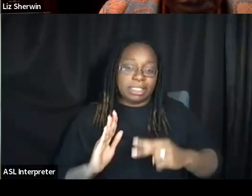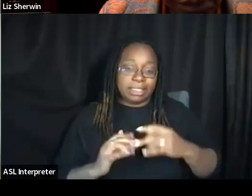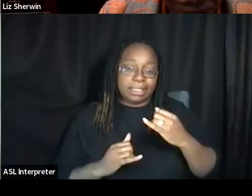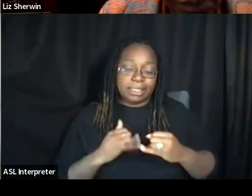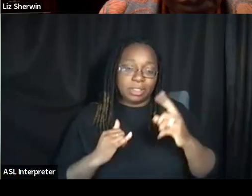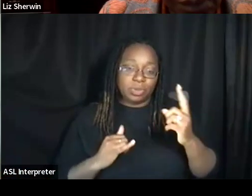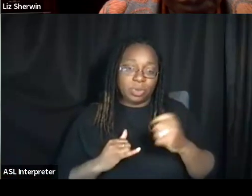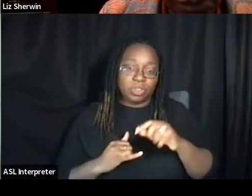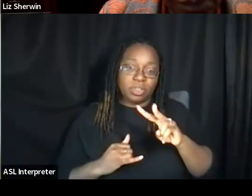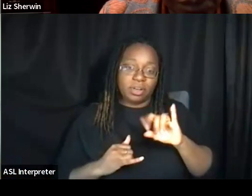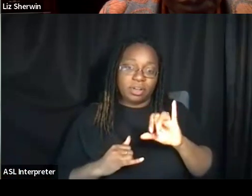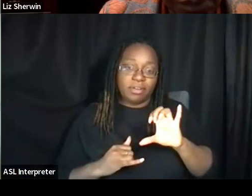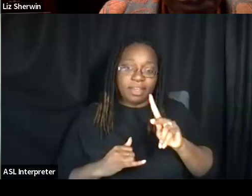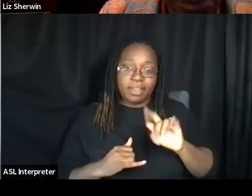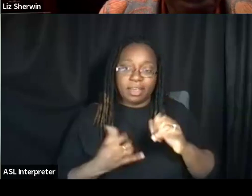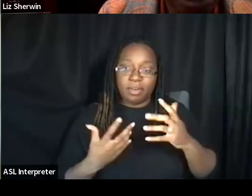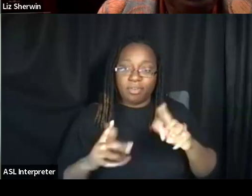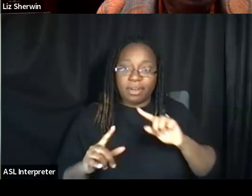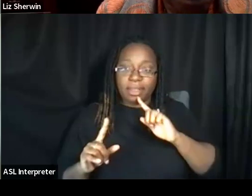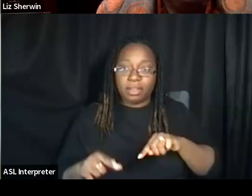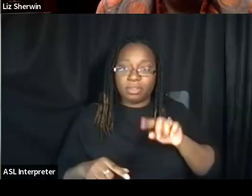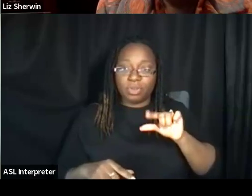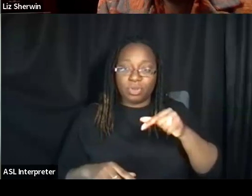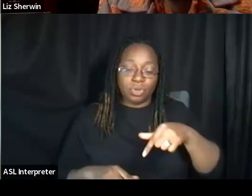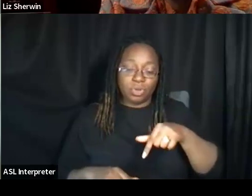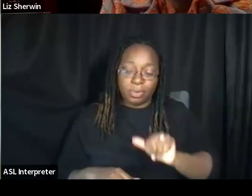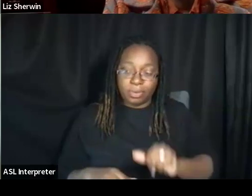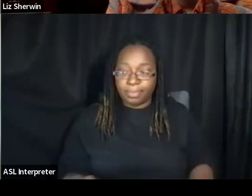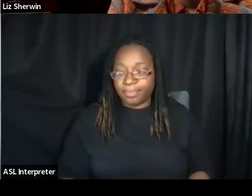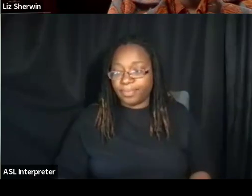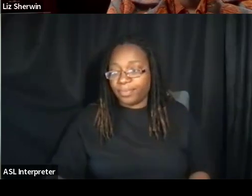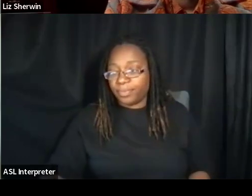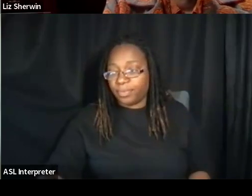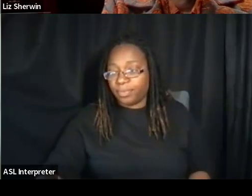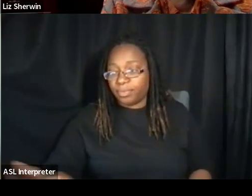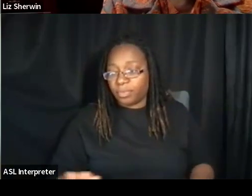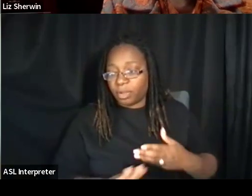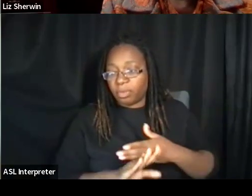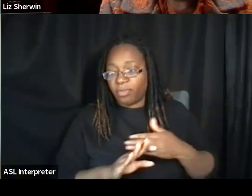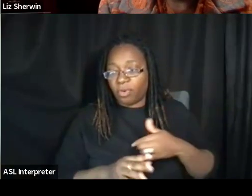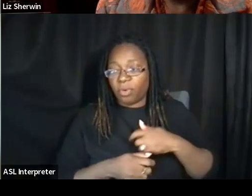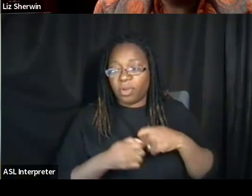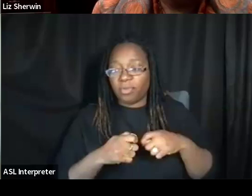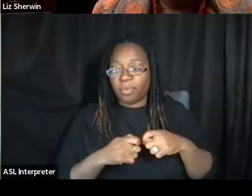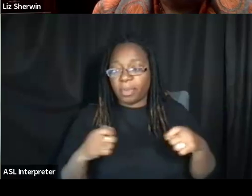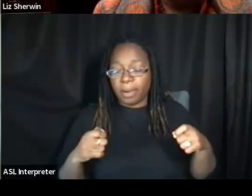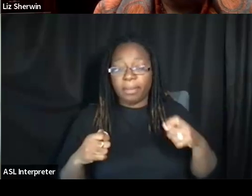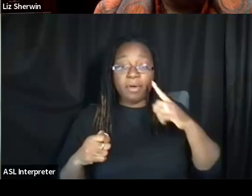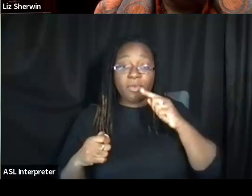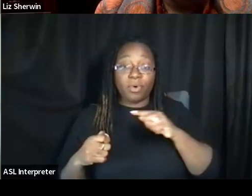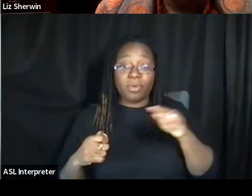that Vicky answered in the Q&A box before we wrap up. And to those